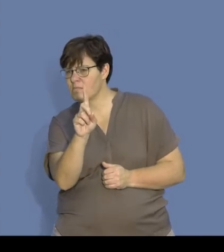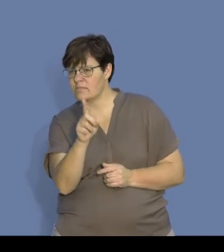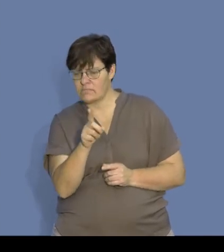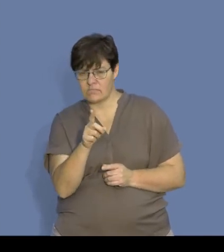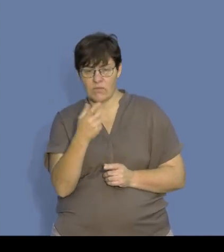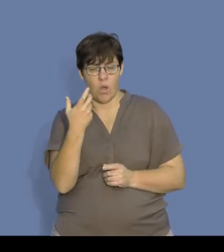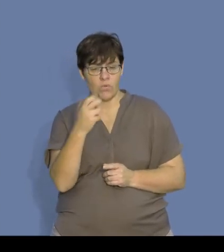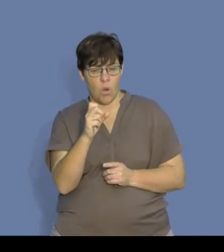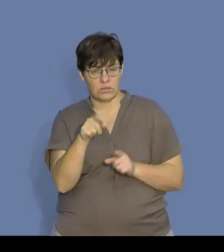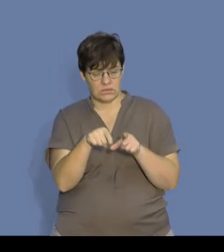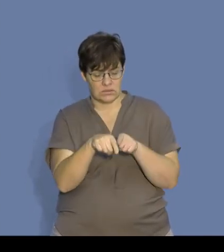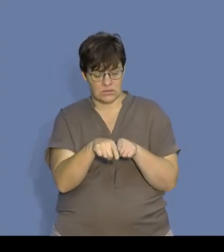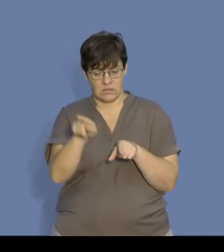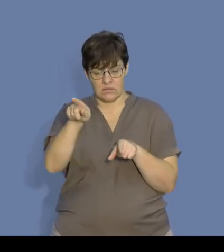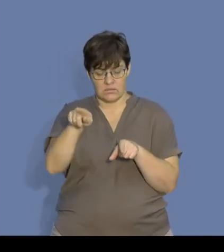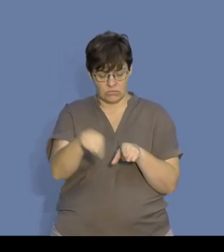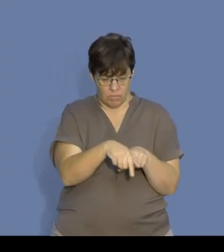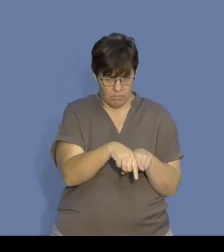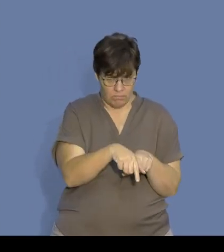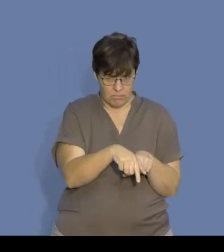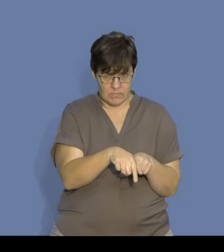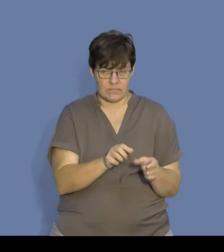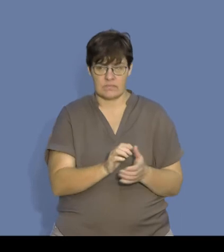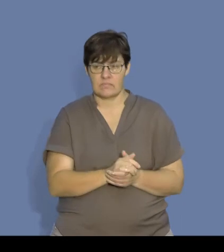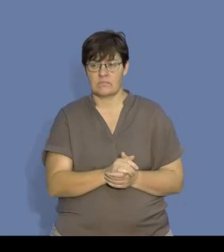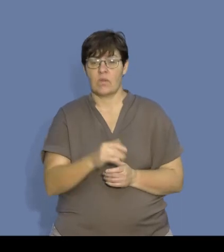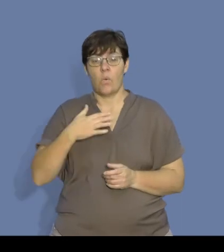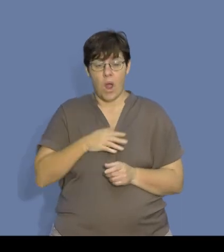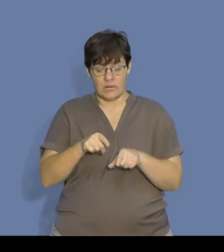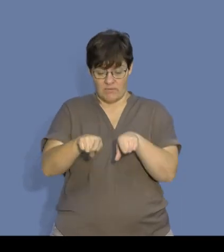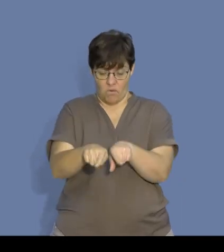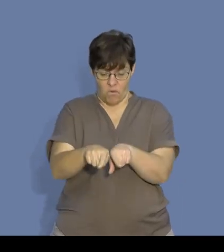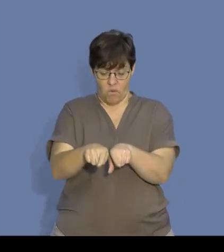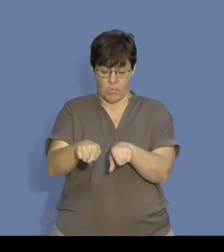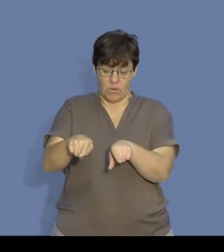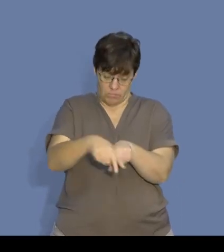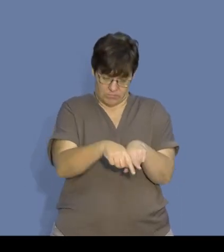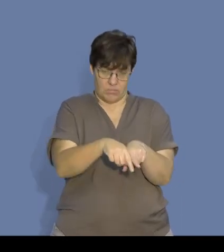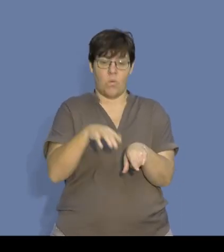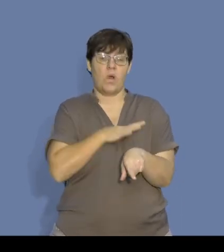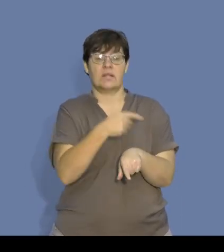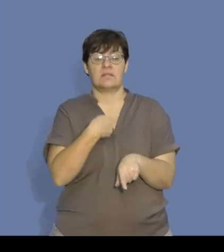gold leaf drops. So we want the gold leaf to drop.